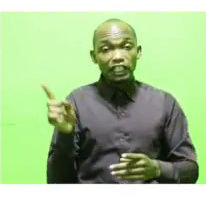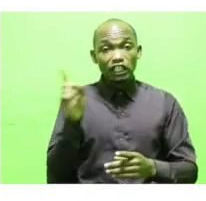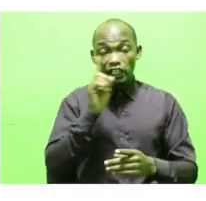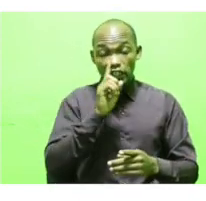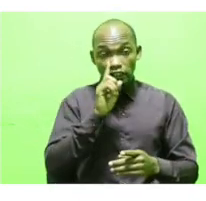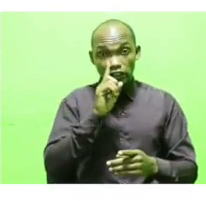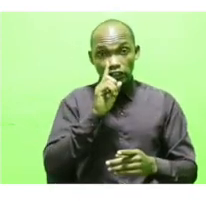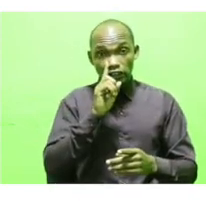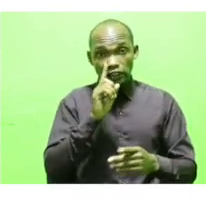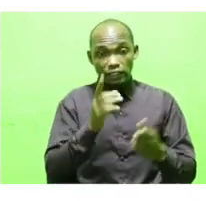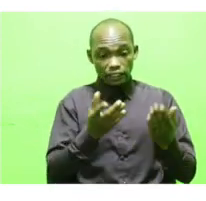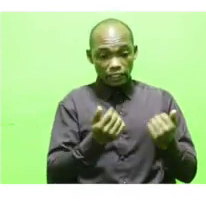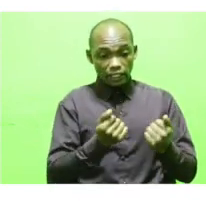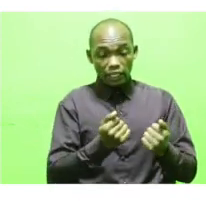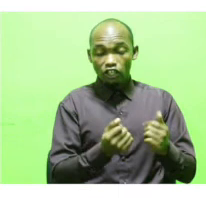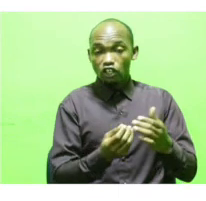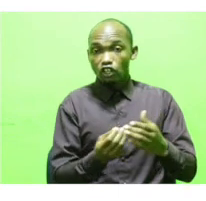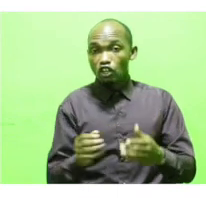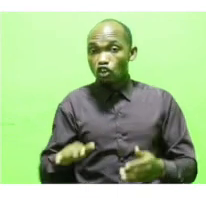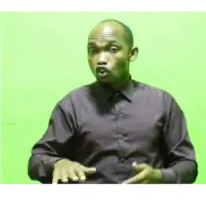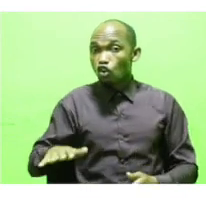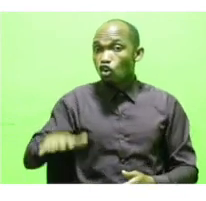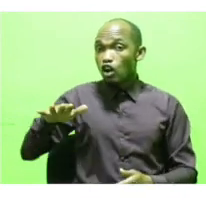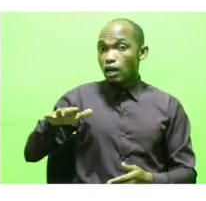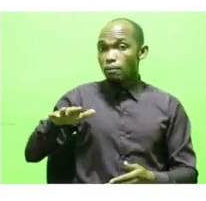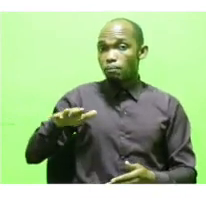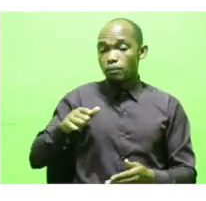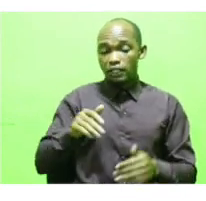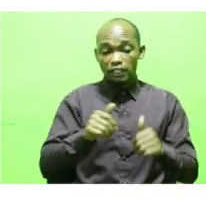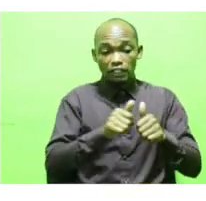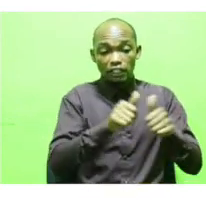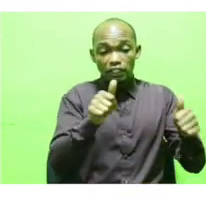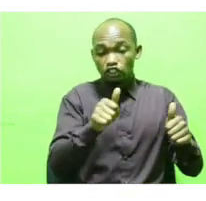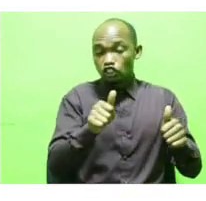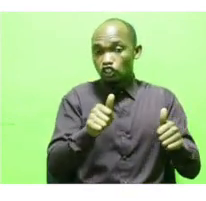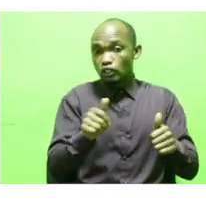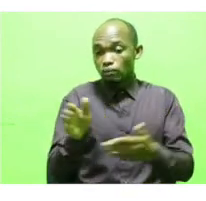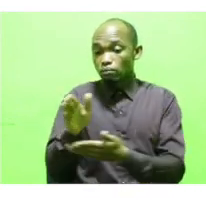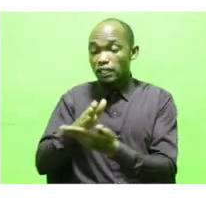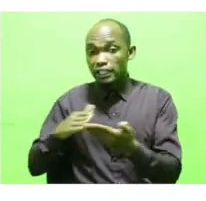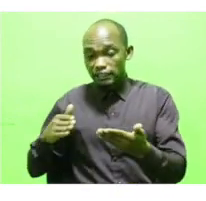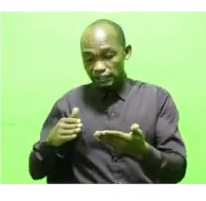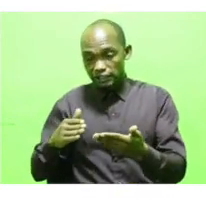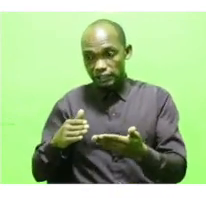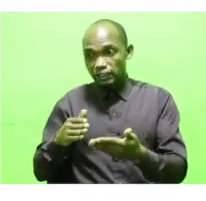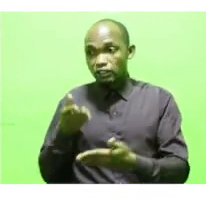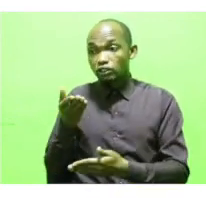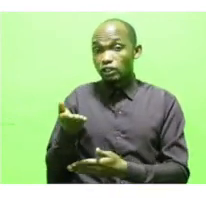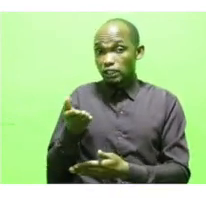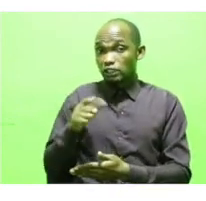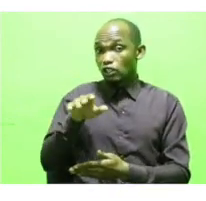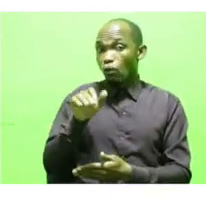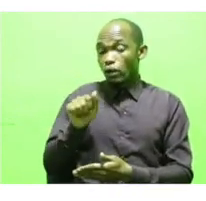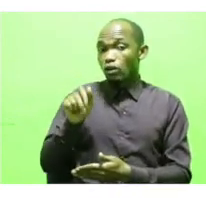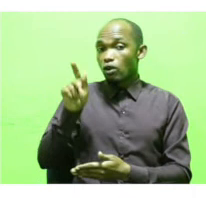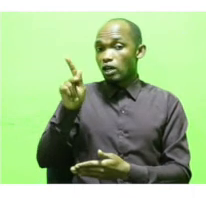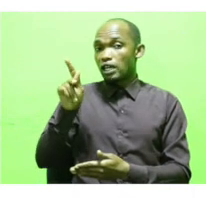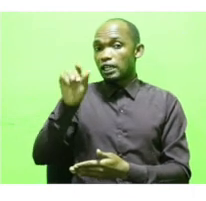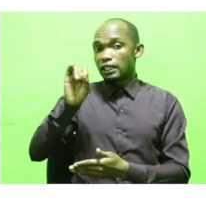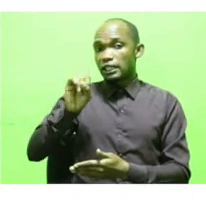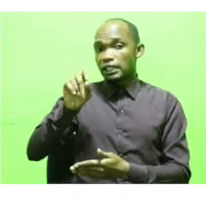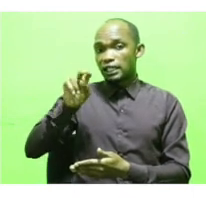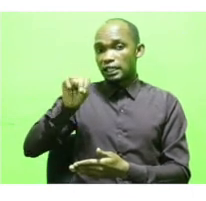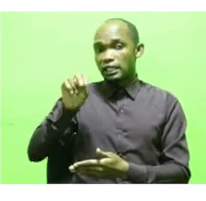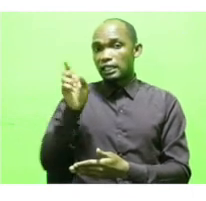each one would grow at its own pace. So this occurs in members of kingdom